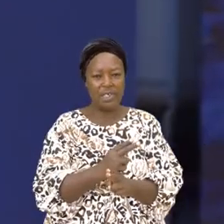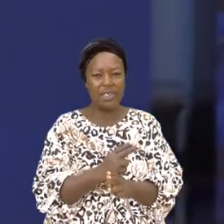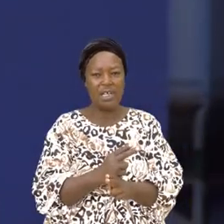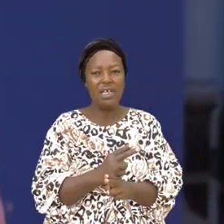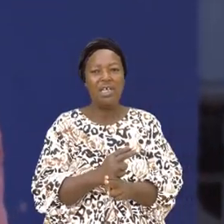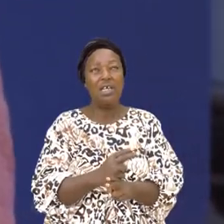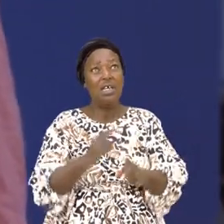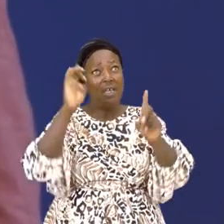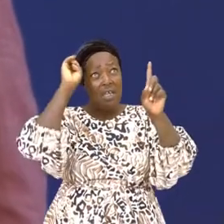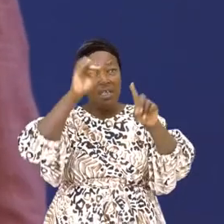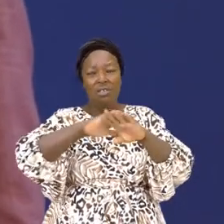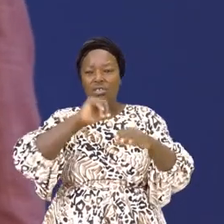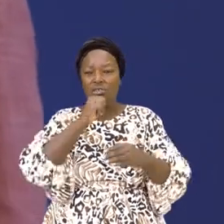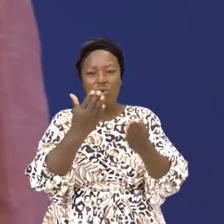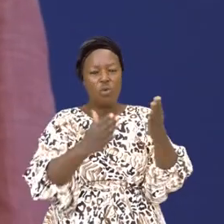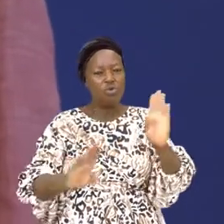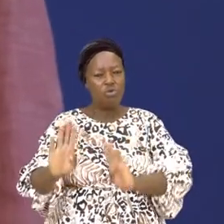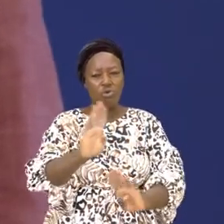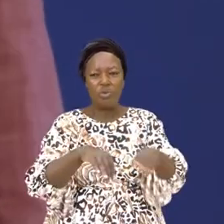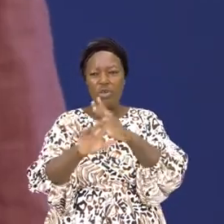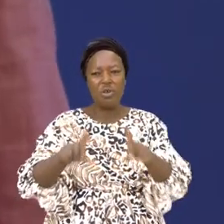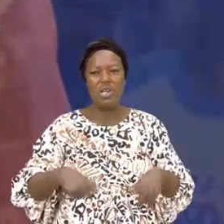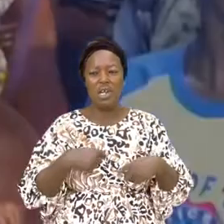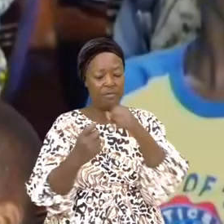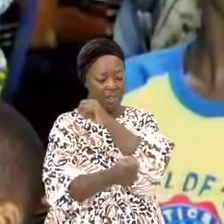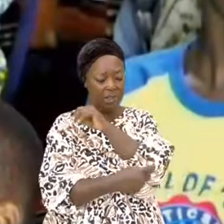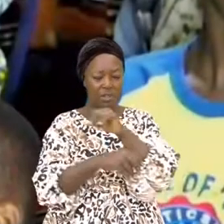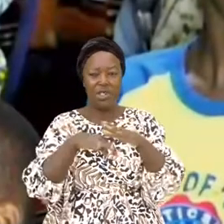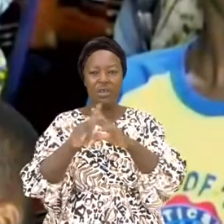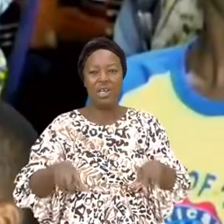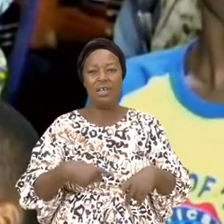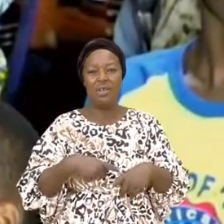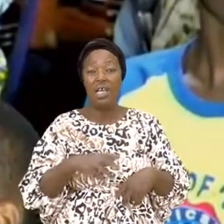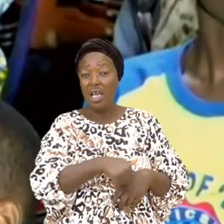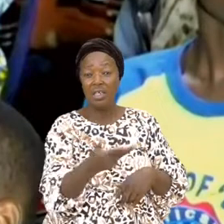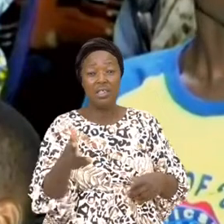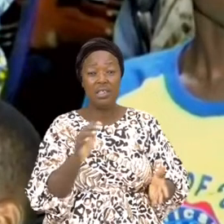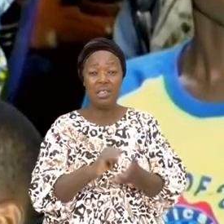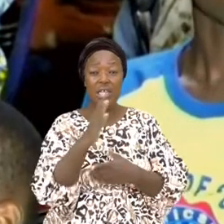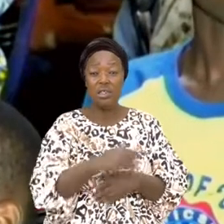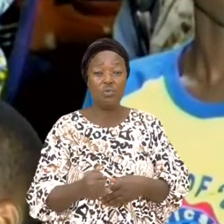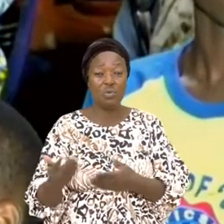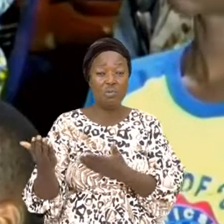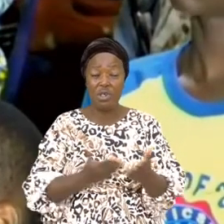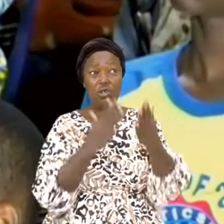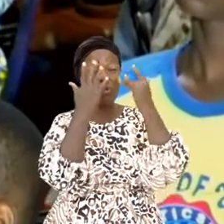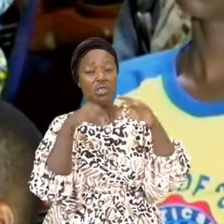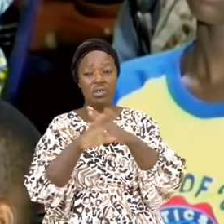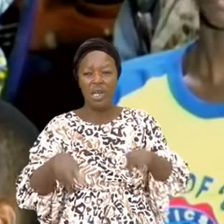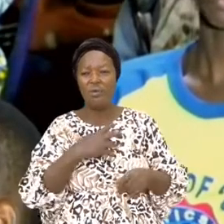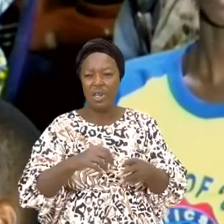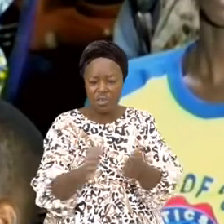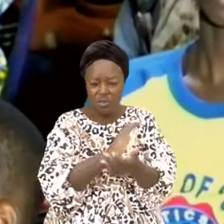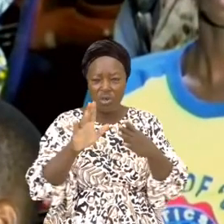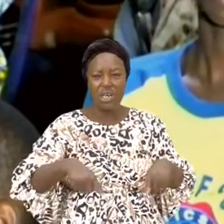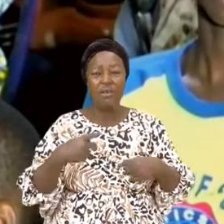not want trouble in your life, temptation in your life, anything that will swallow you up and drown you